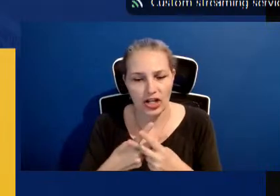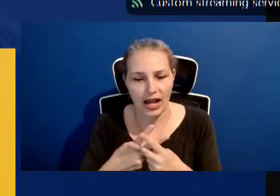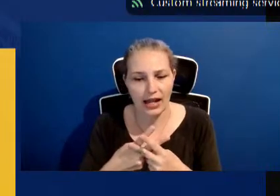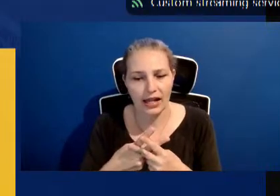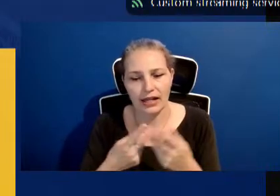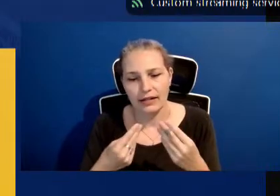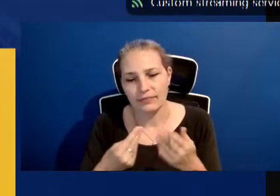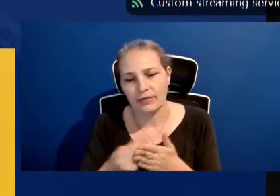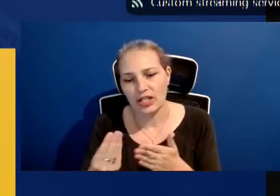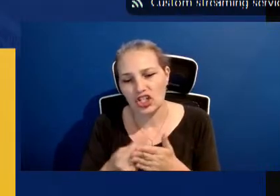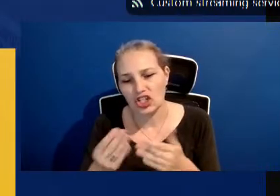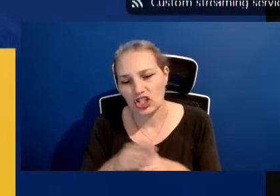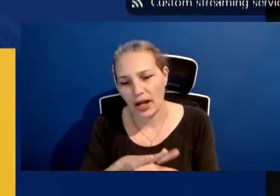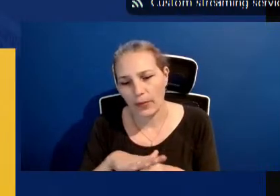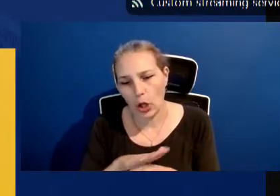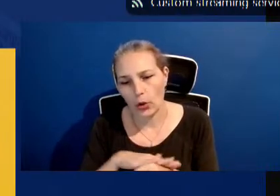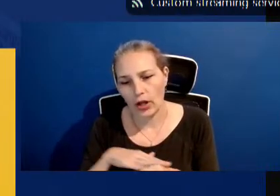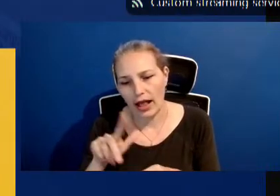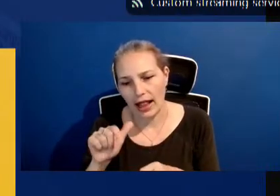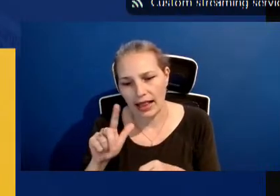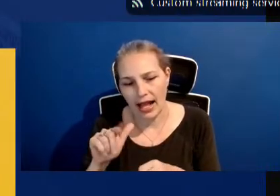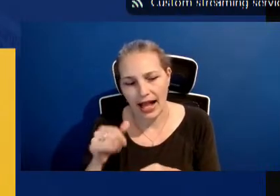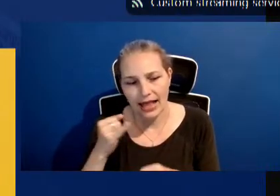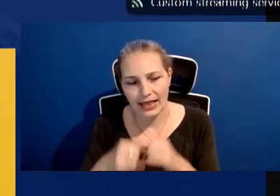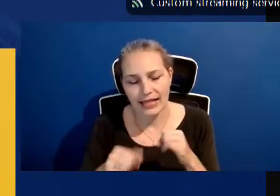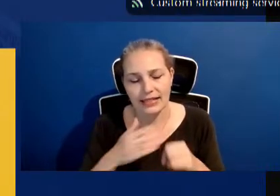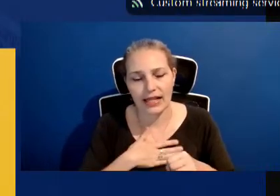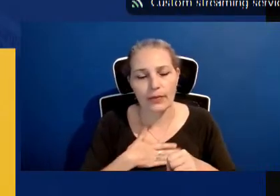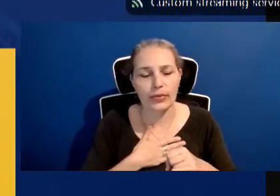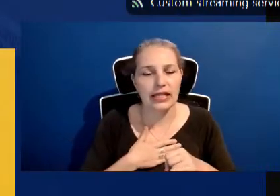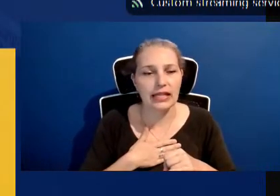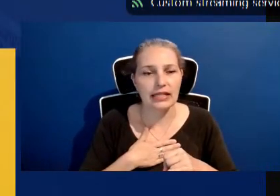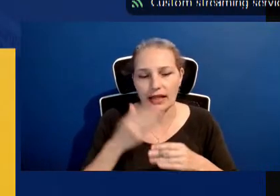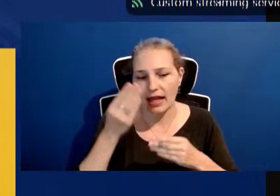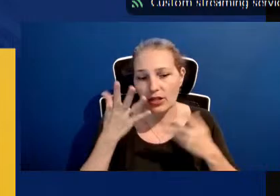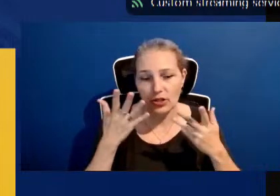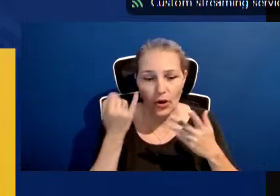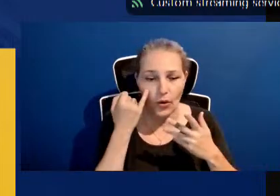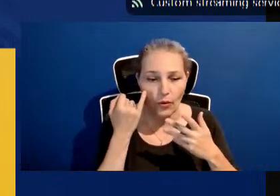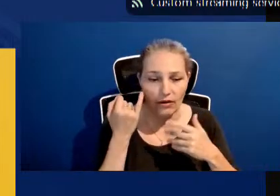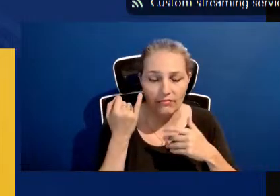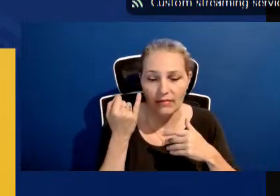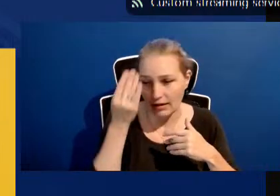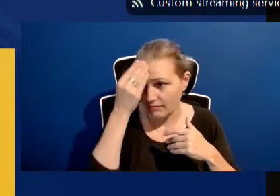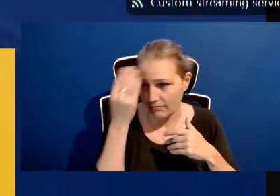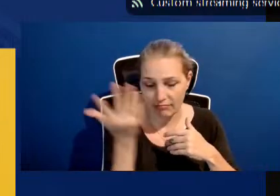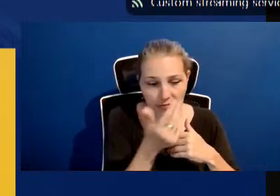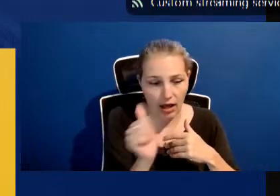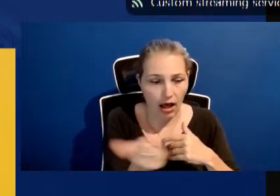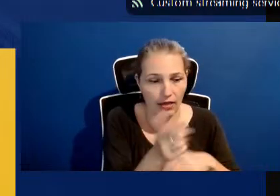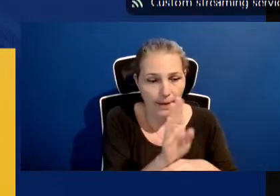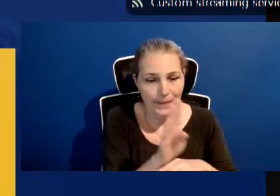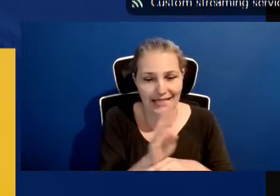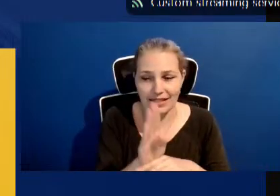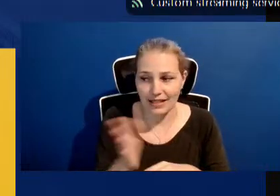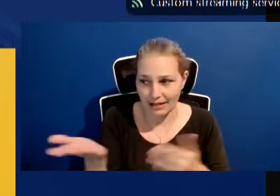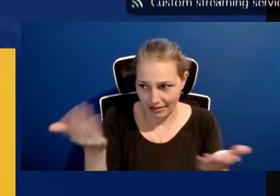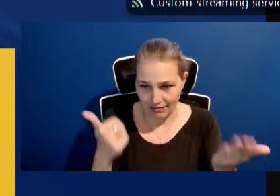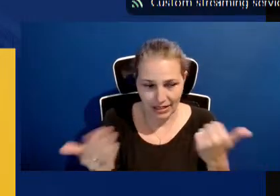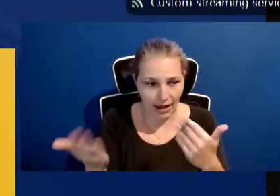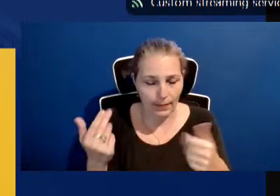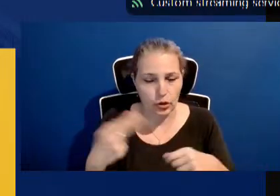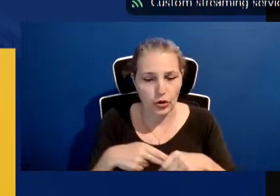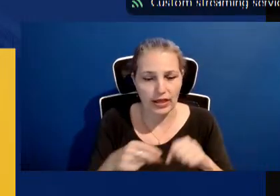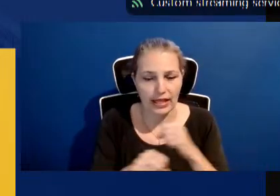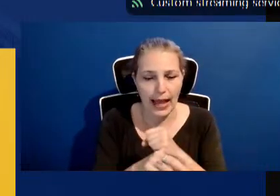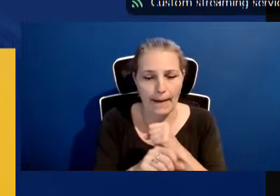And lastly, please share and ask every business that you know in the area to join this campaign to ensure that